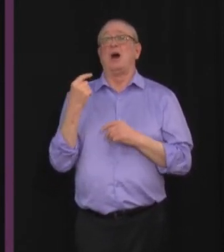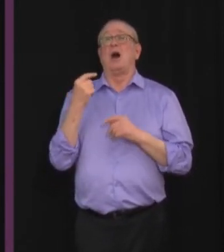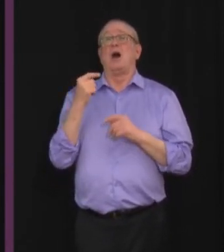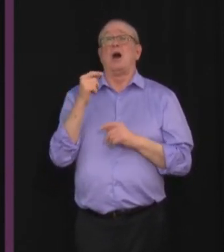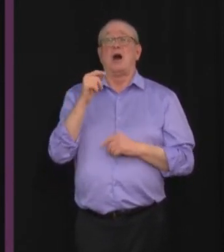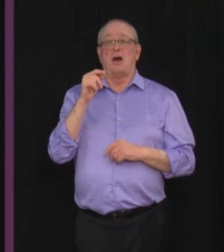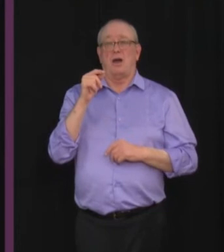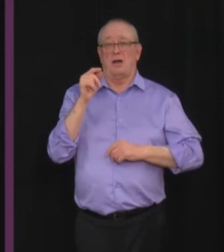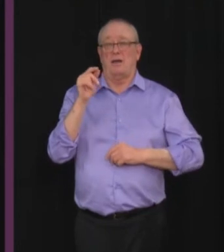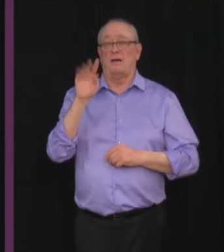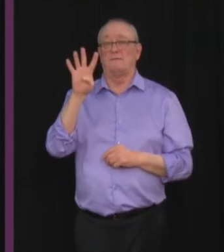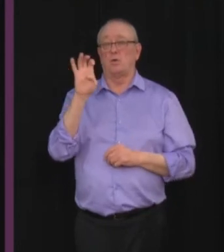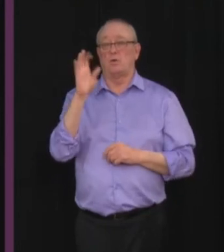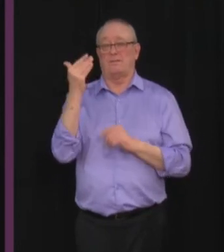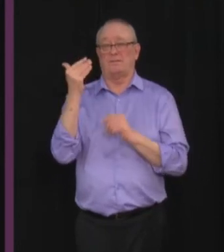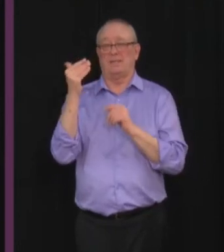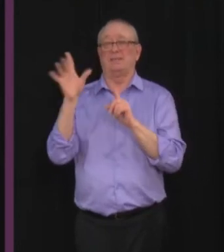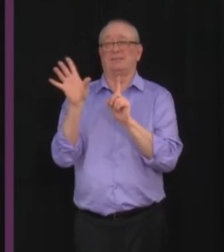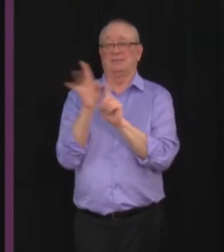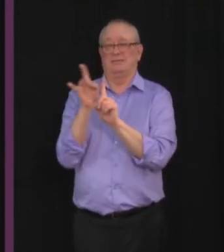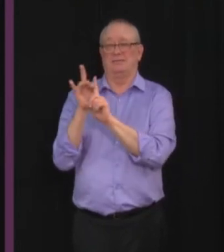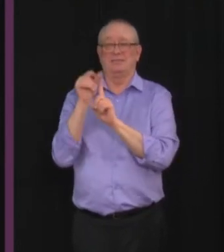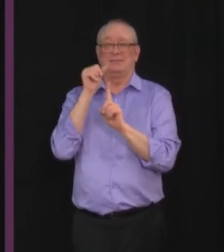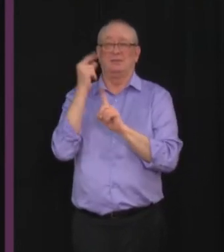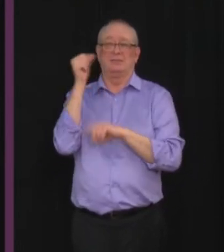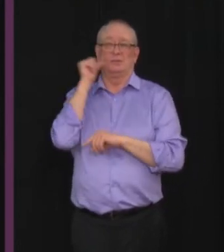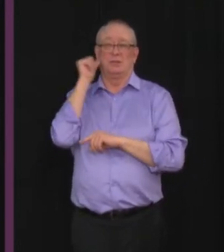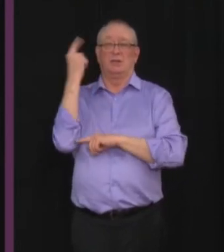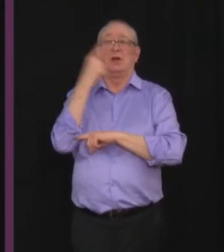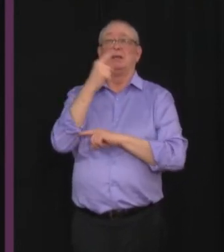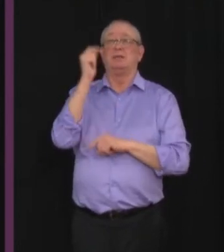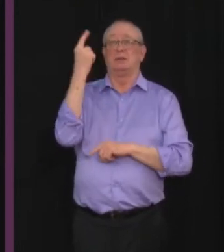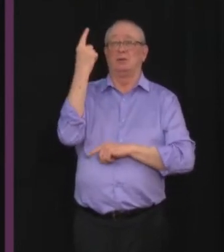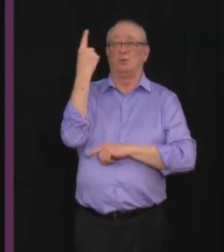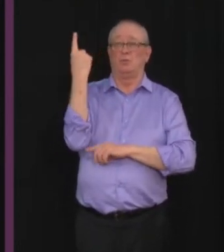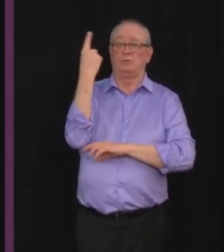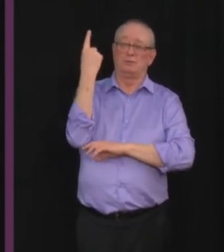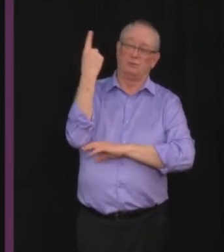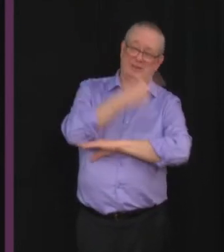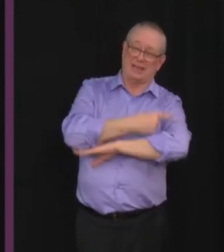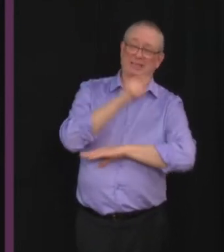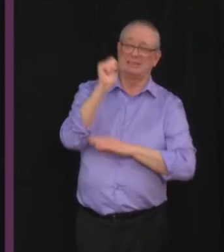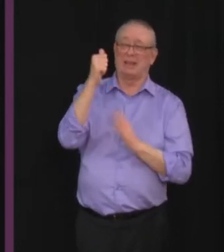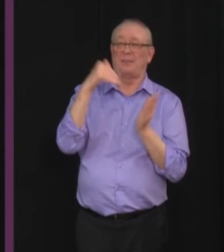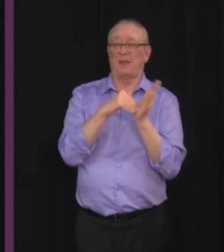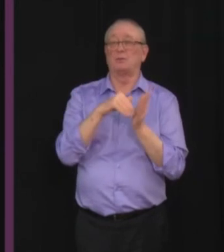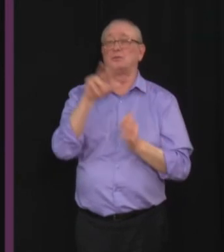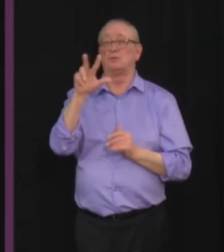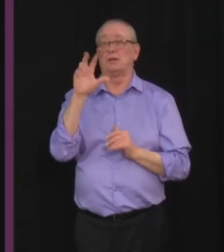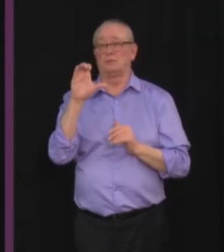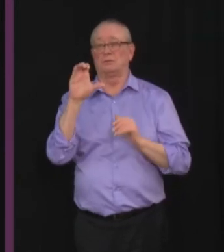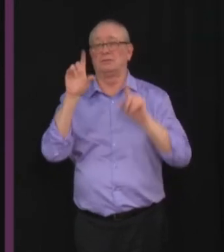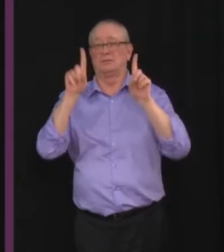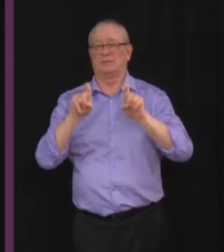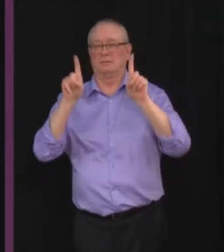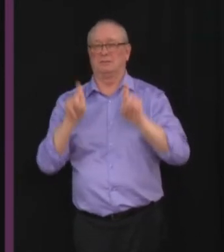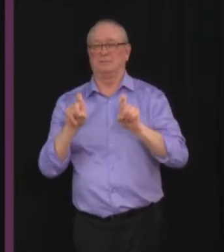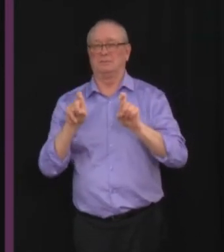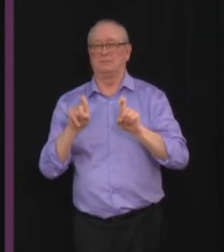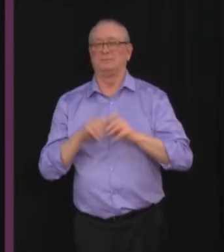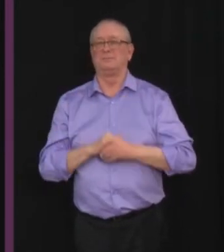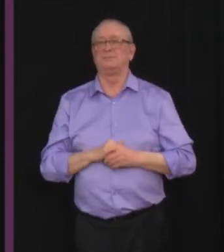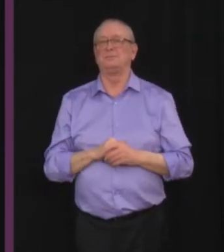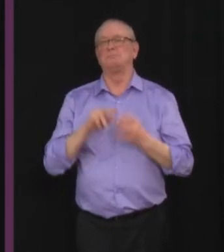COVID-19 and completed about 10,300 tests. Our positivity rate currently stands at